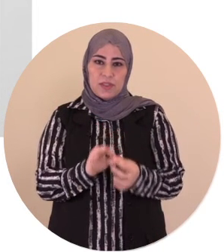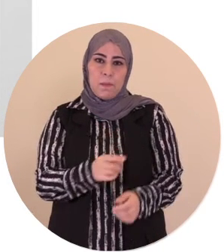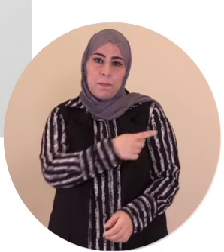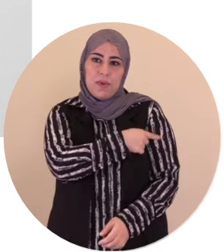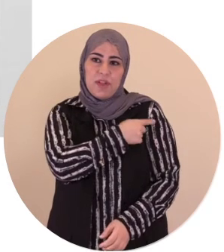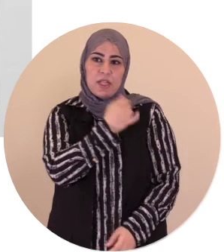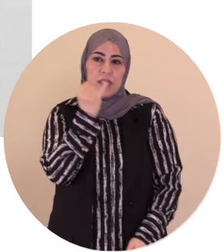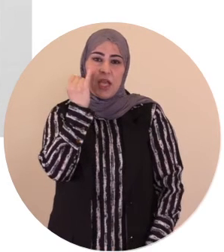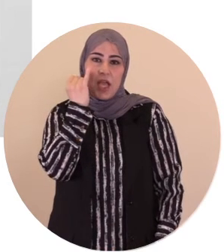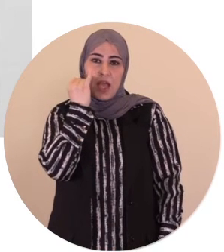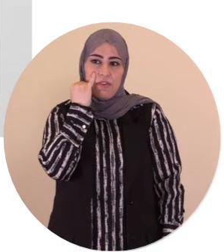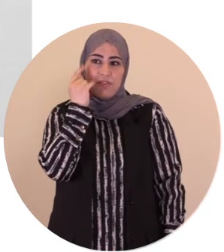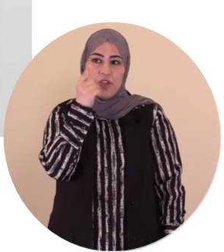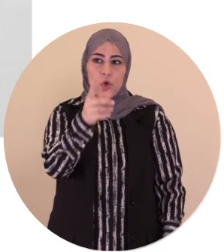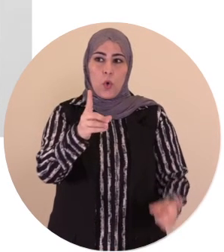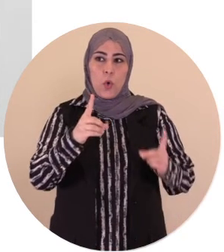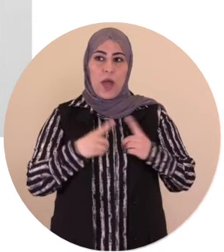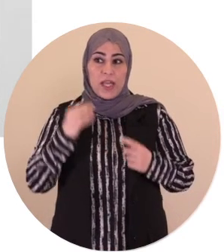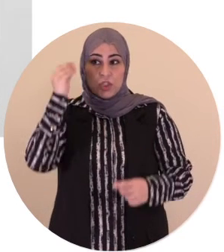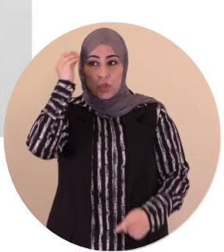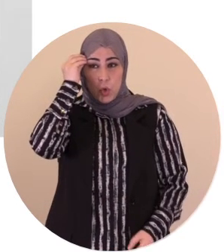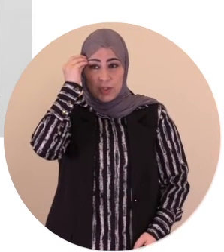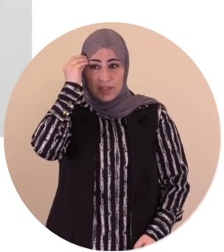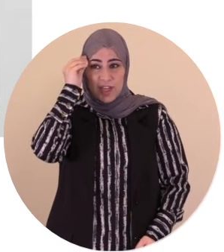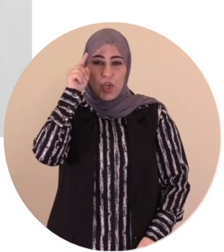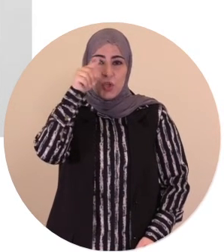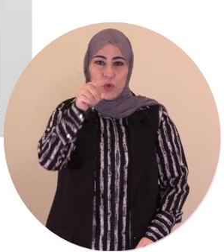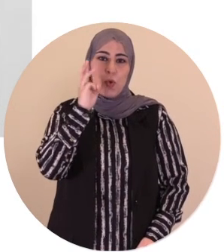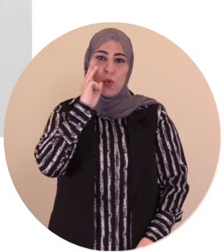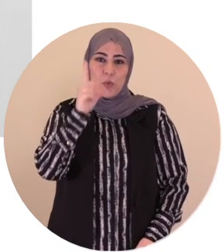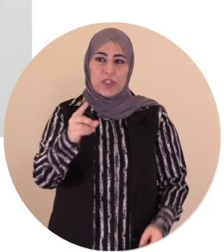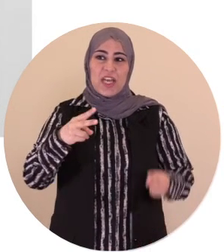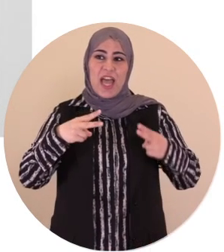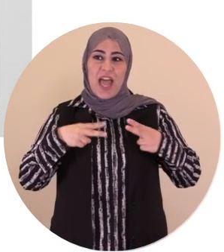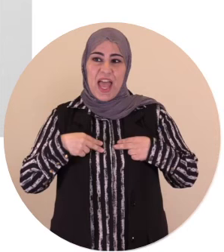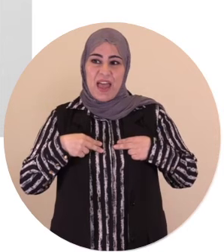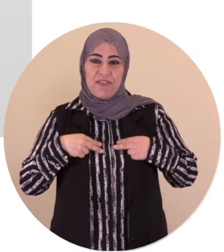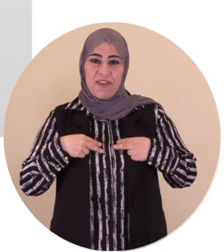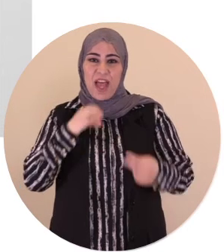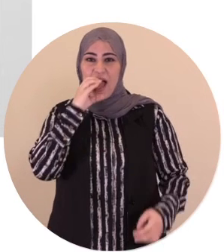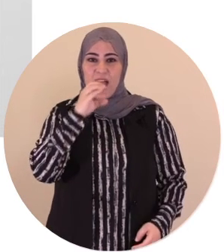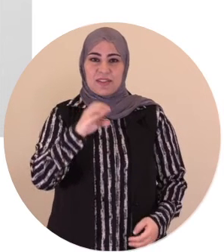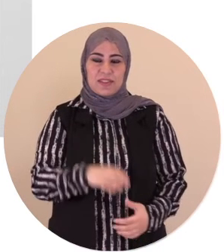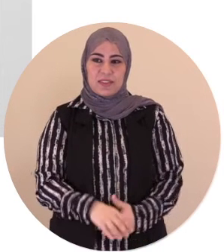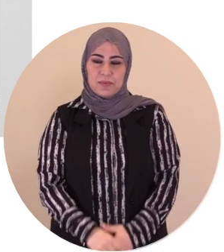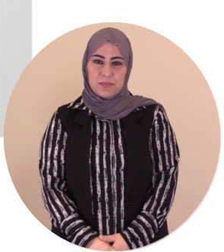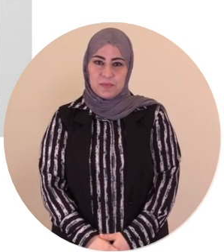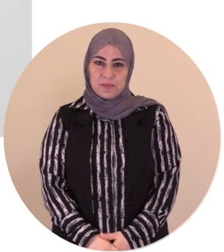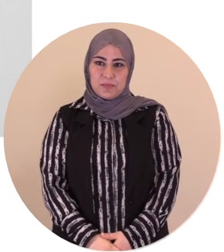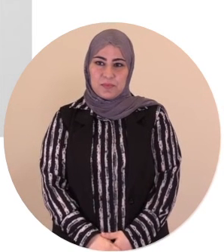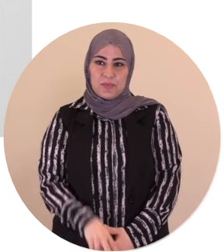you had known, you would have answered. This is a mix of what? of the third conditional and past